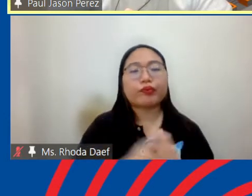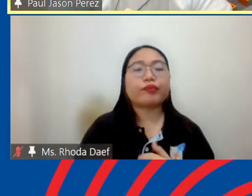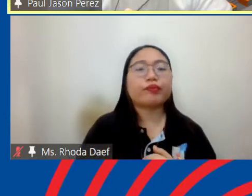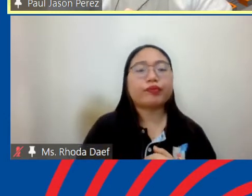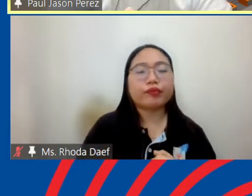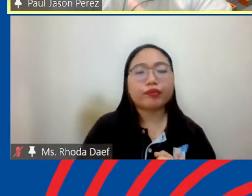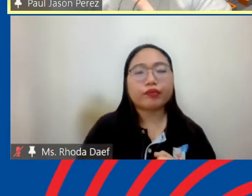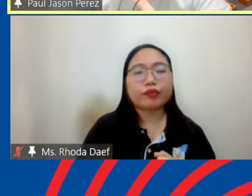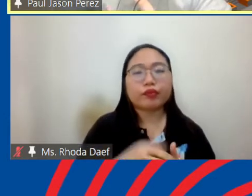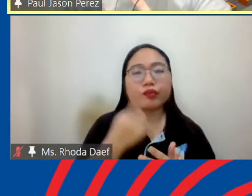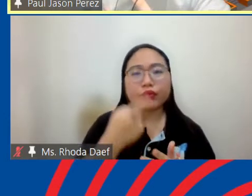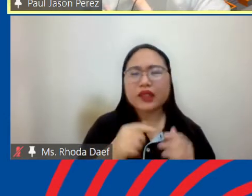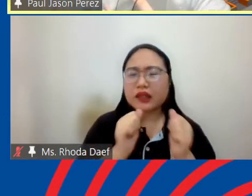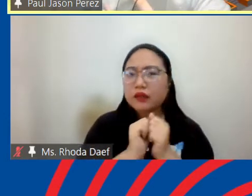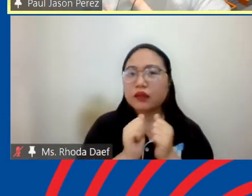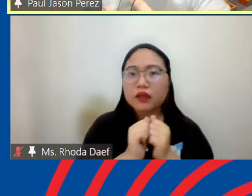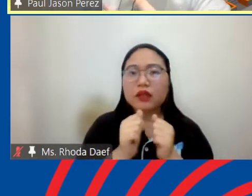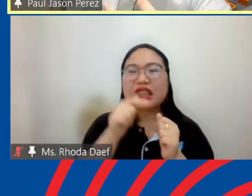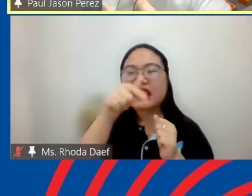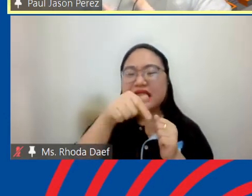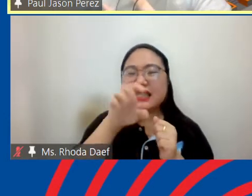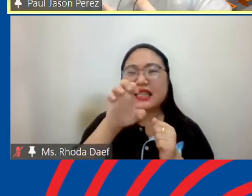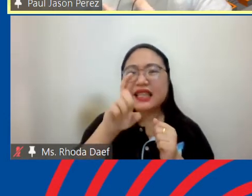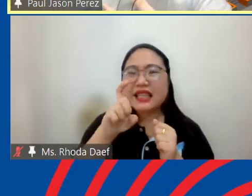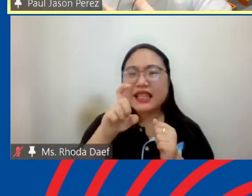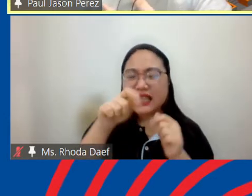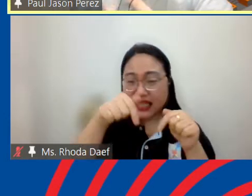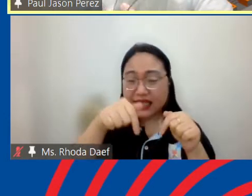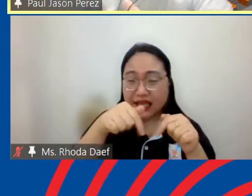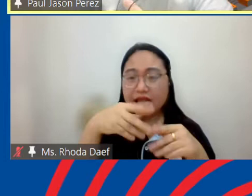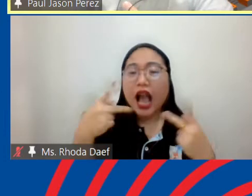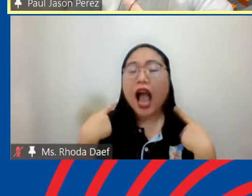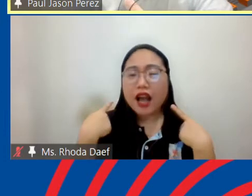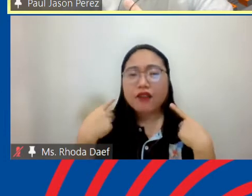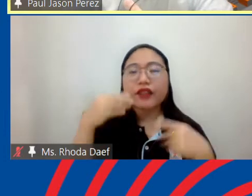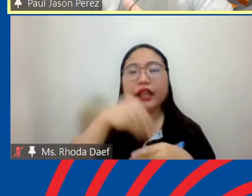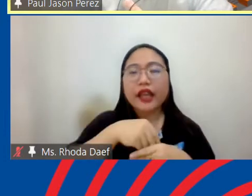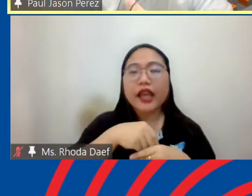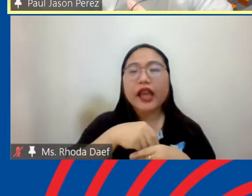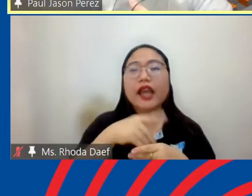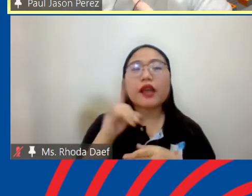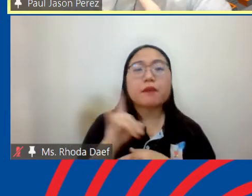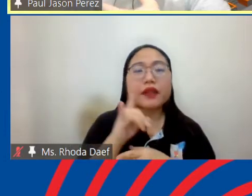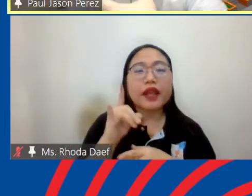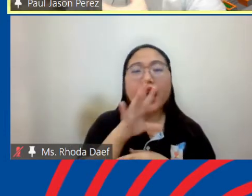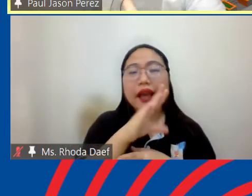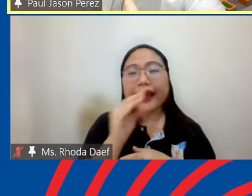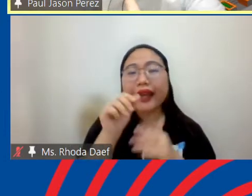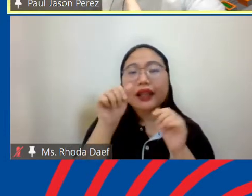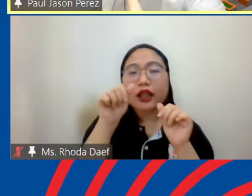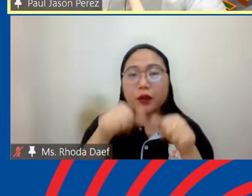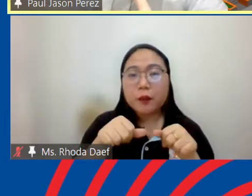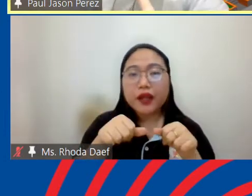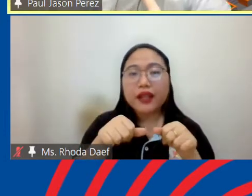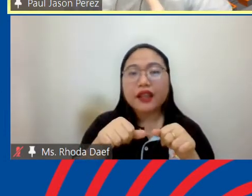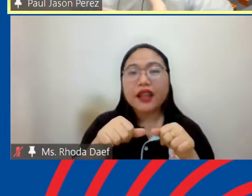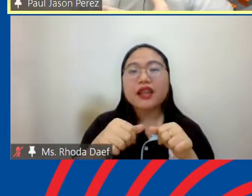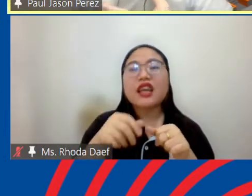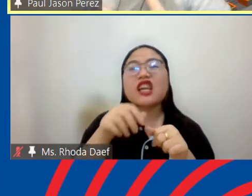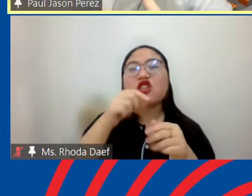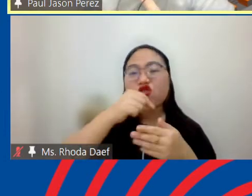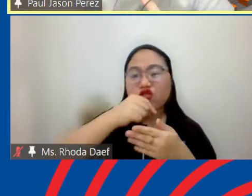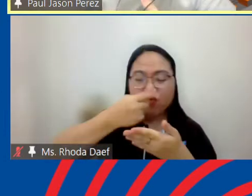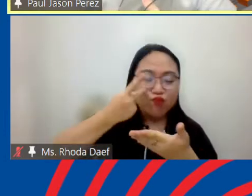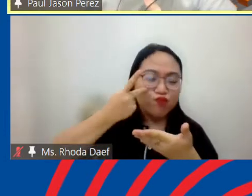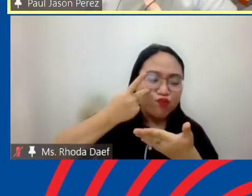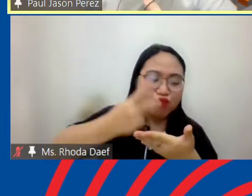ibig sabihin, it exists in a media and it can be validated by the community. So